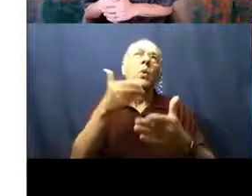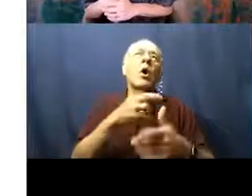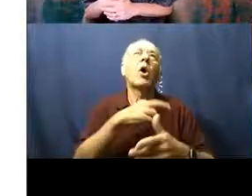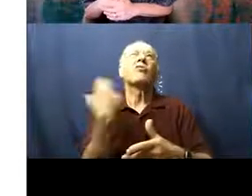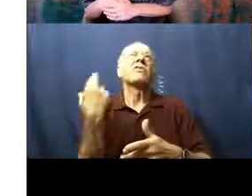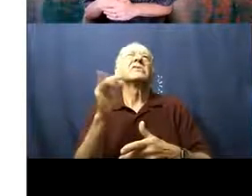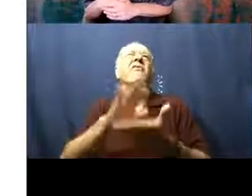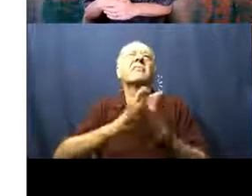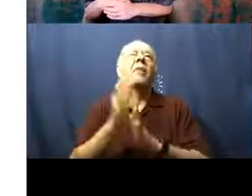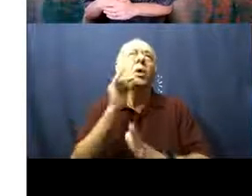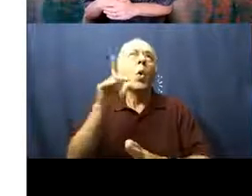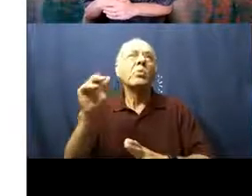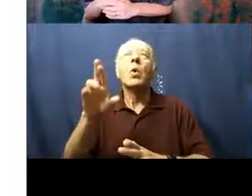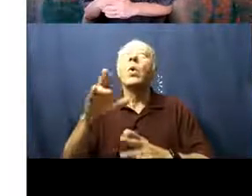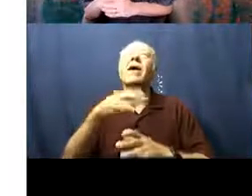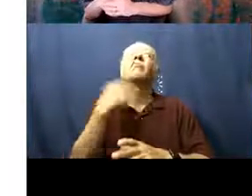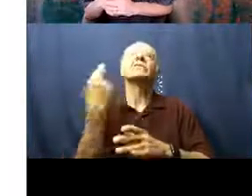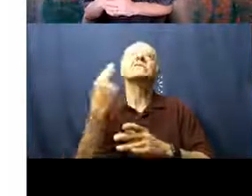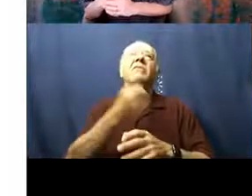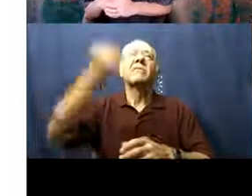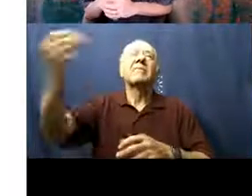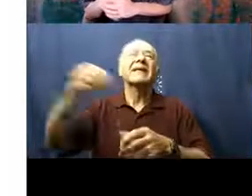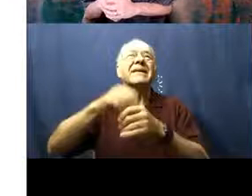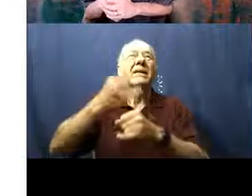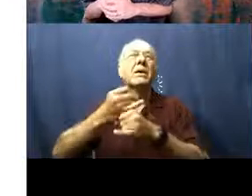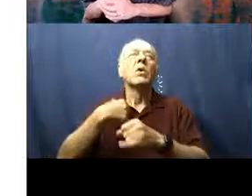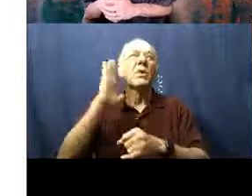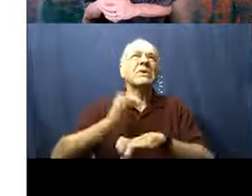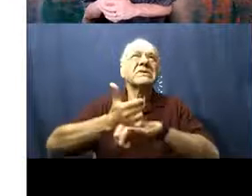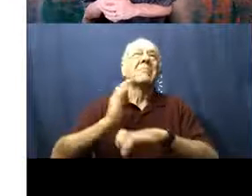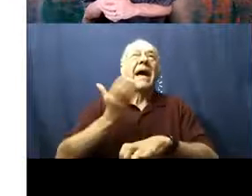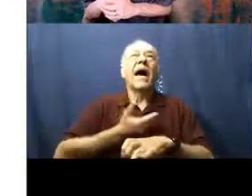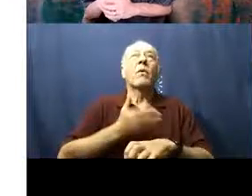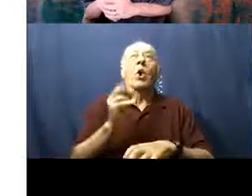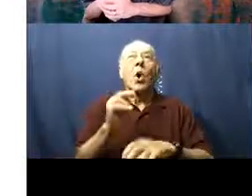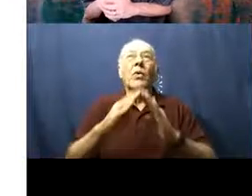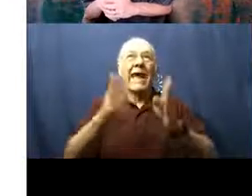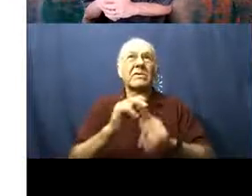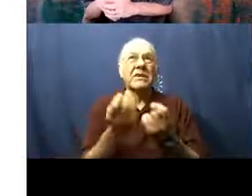homelessness or institutionalization. And then we're going to set up our own housing team, because